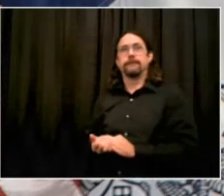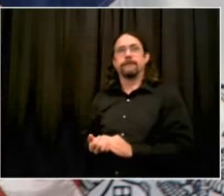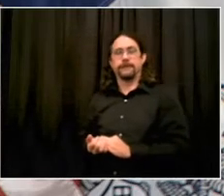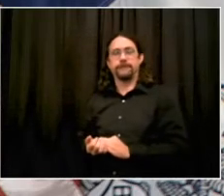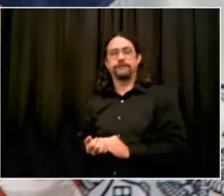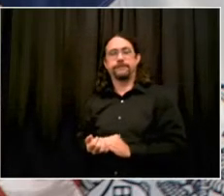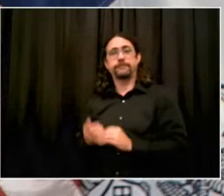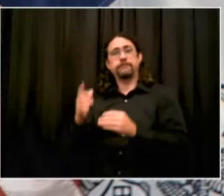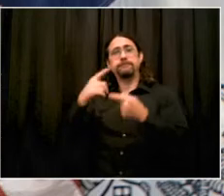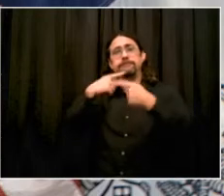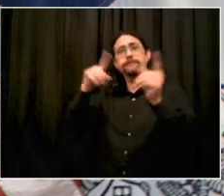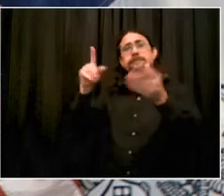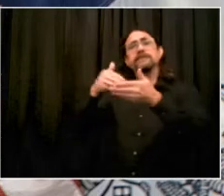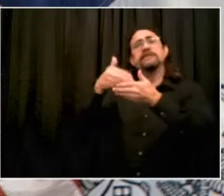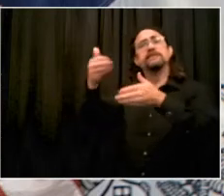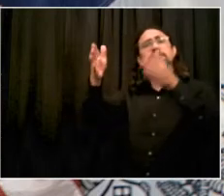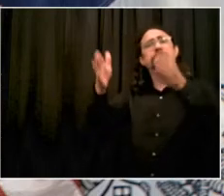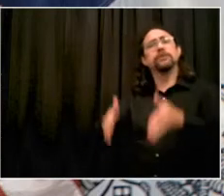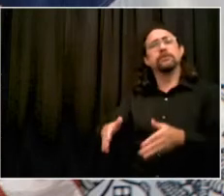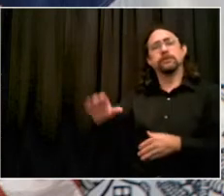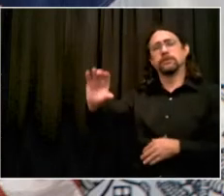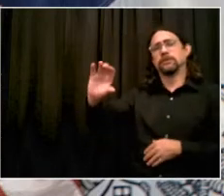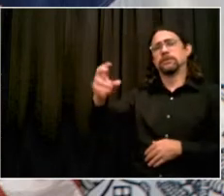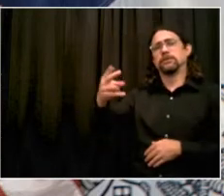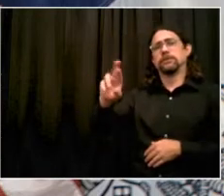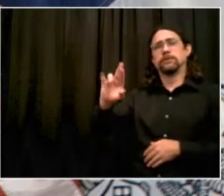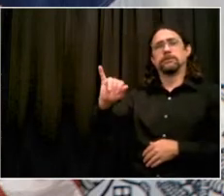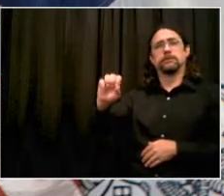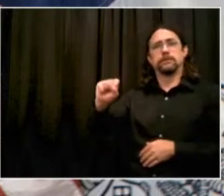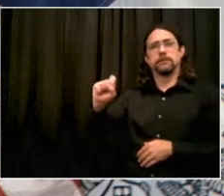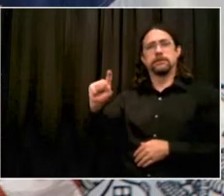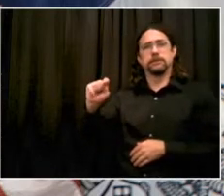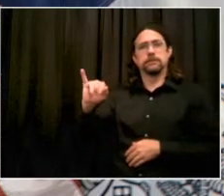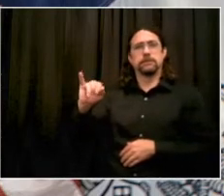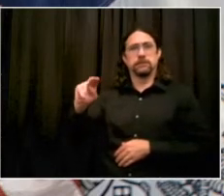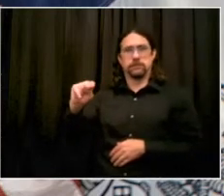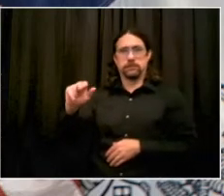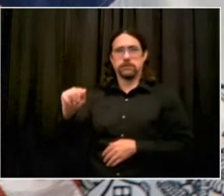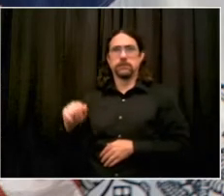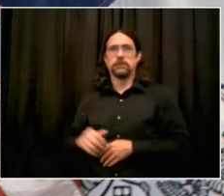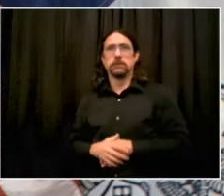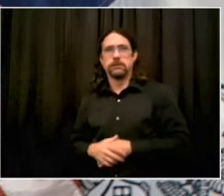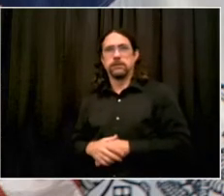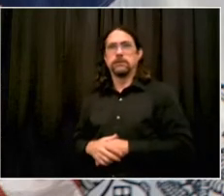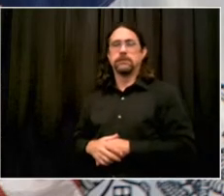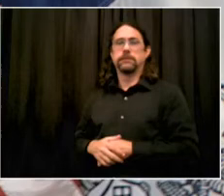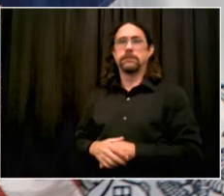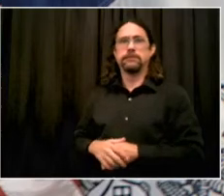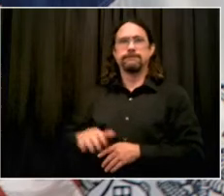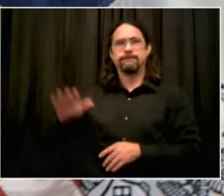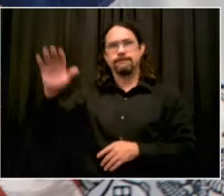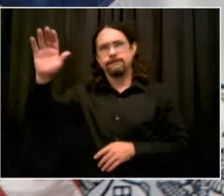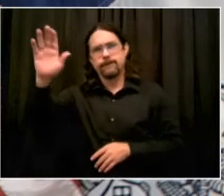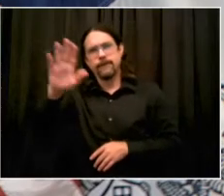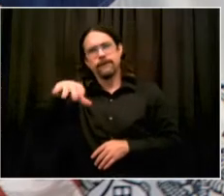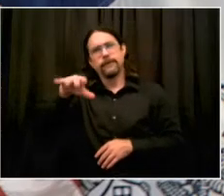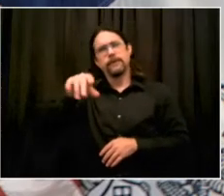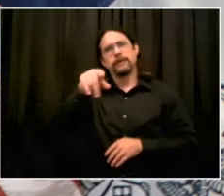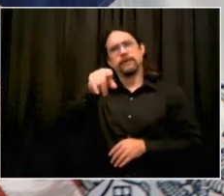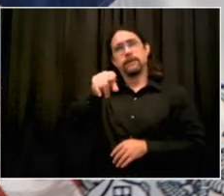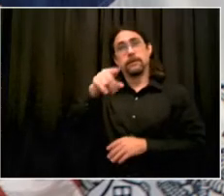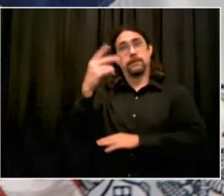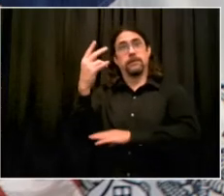that schools will have to close if we go above the 3% 7-day average positivity. When could they reopen? What would be